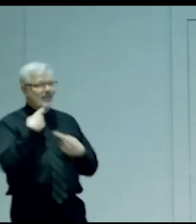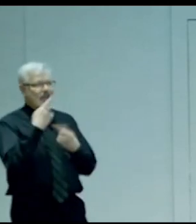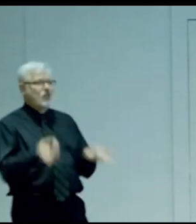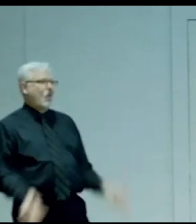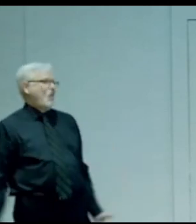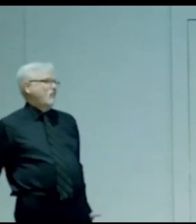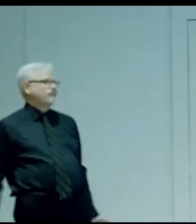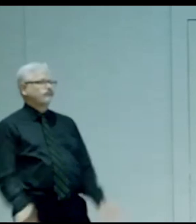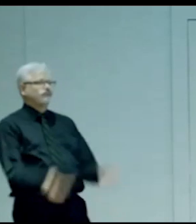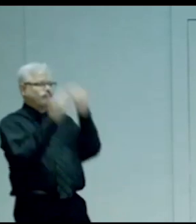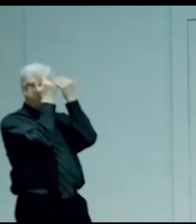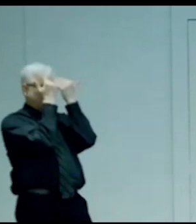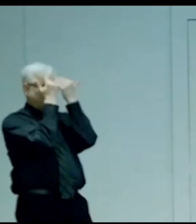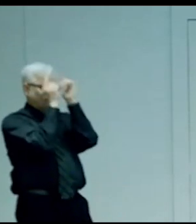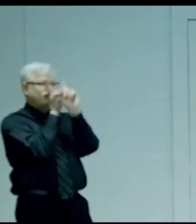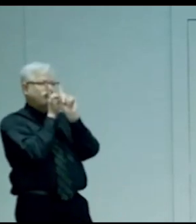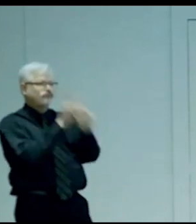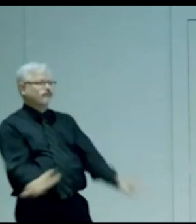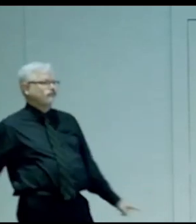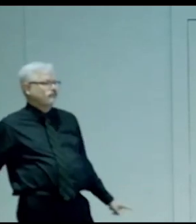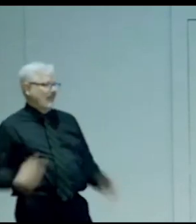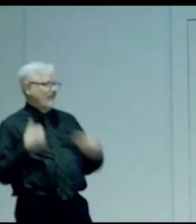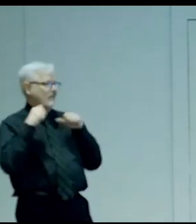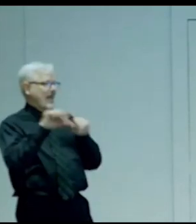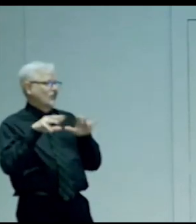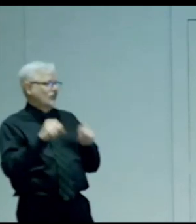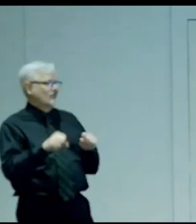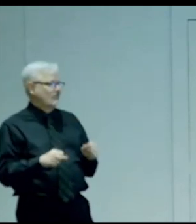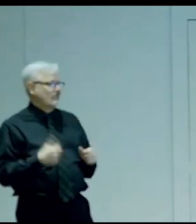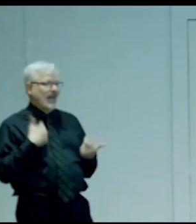the answer and I understand it, and here's what it means. I